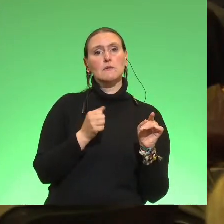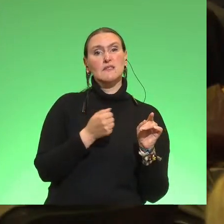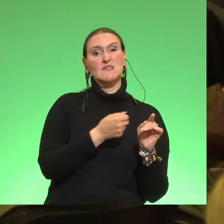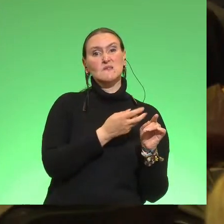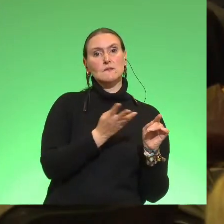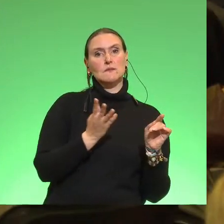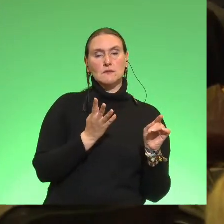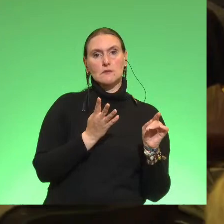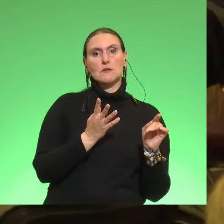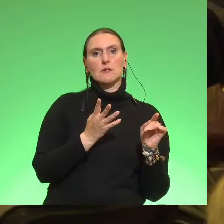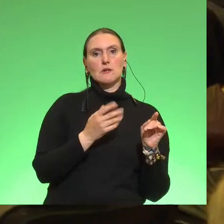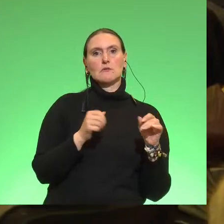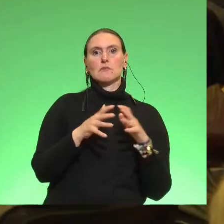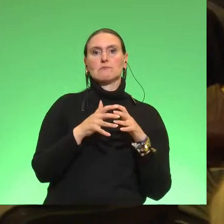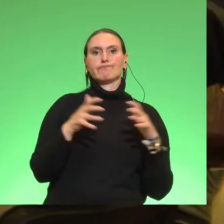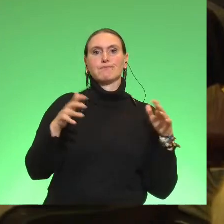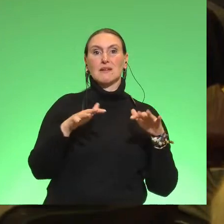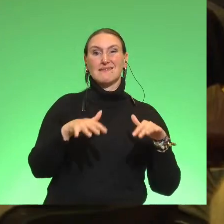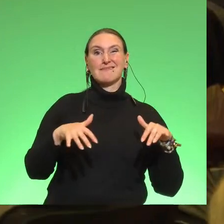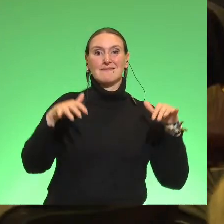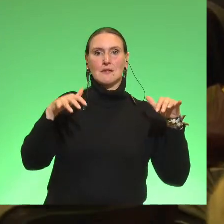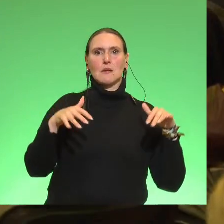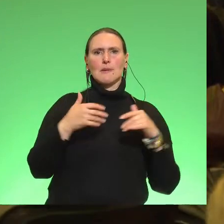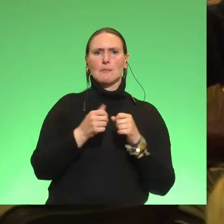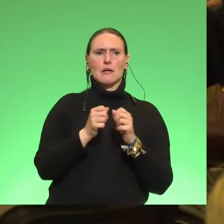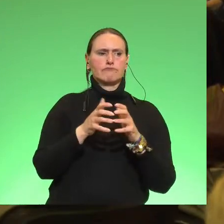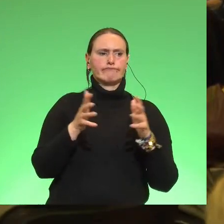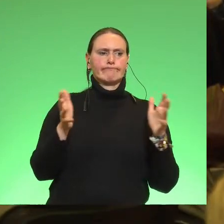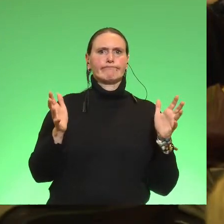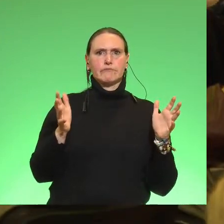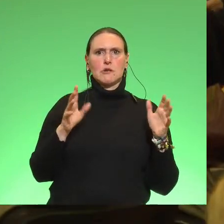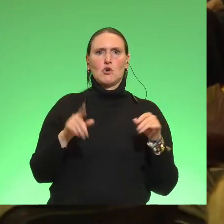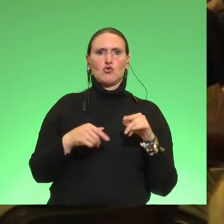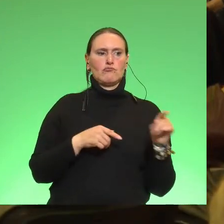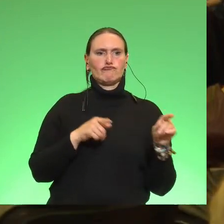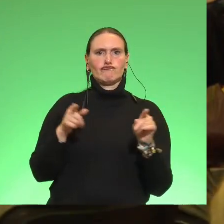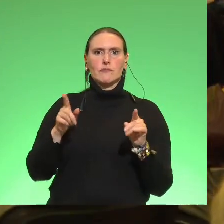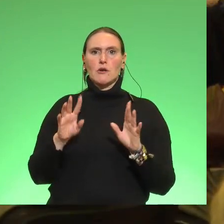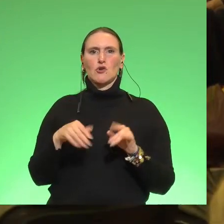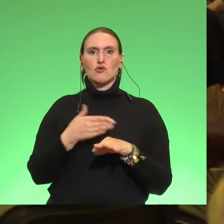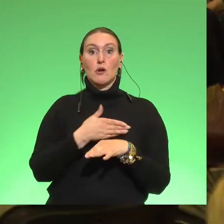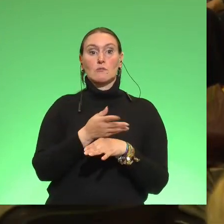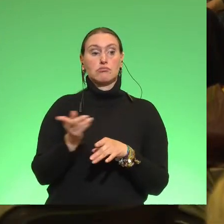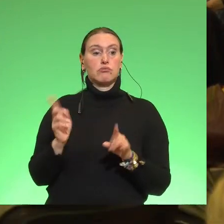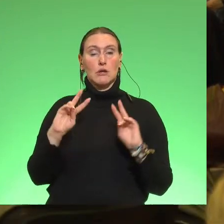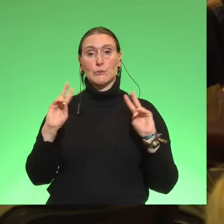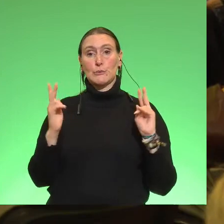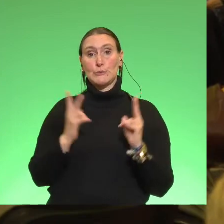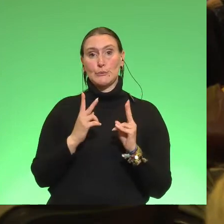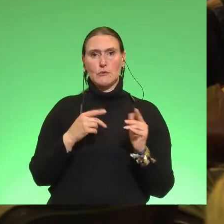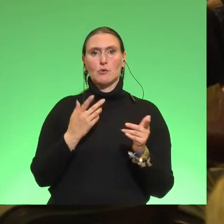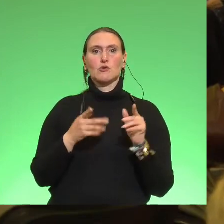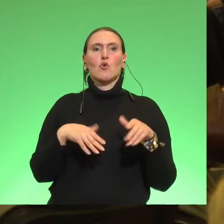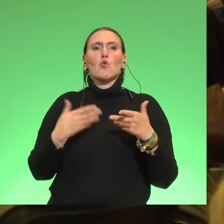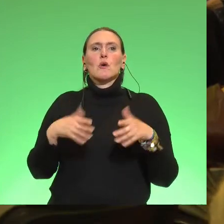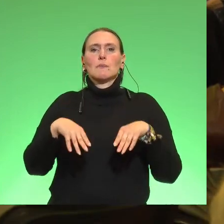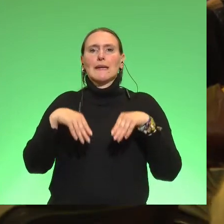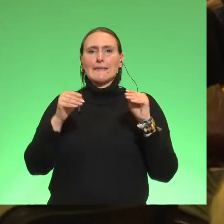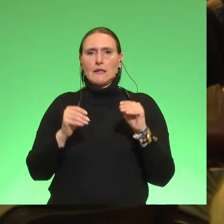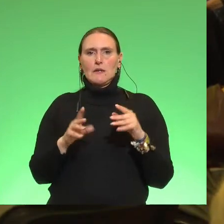that gigantic parliament. And that's what has been worked with, or that is where you start